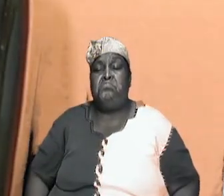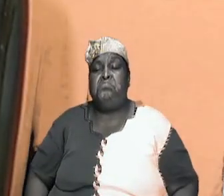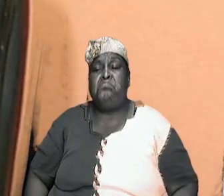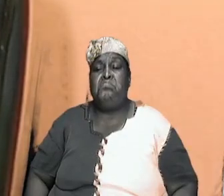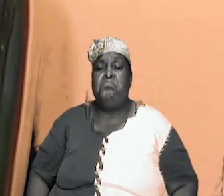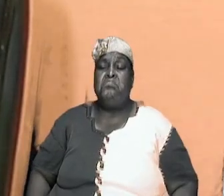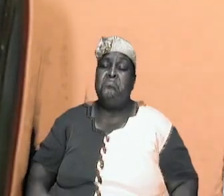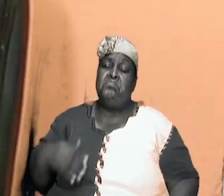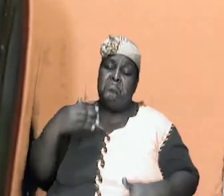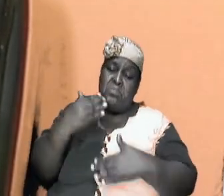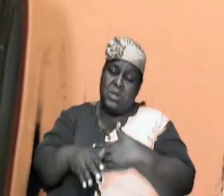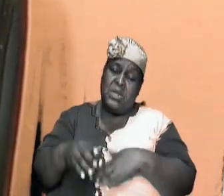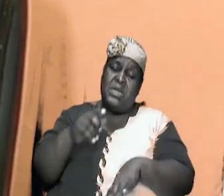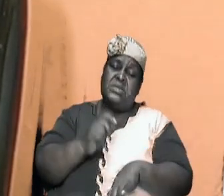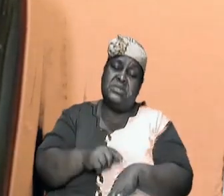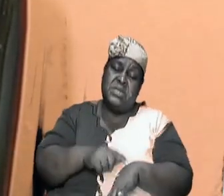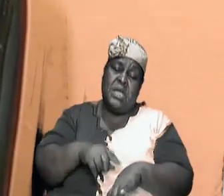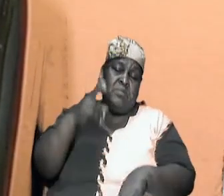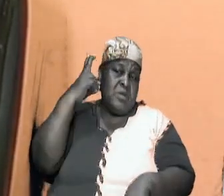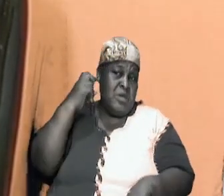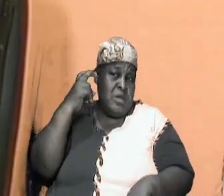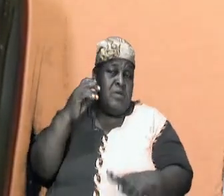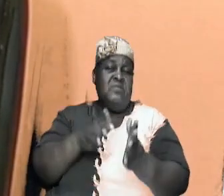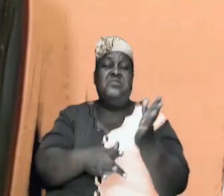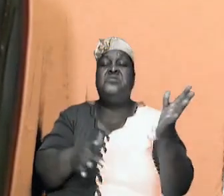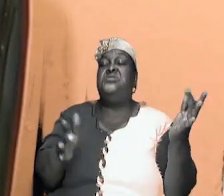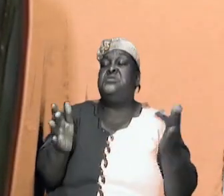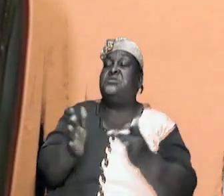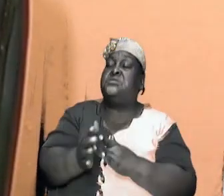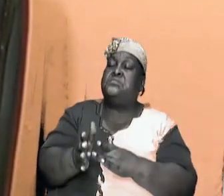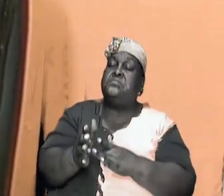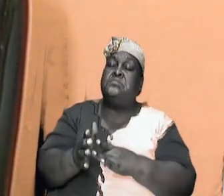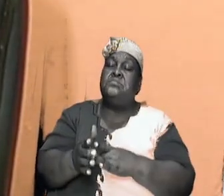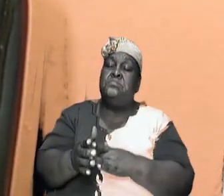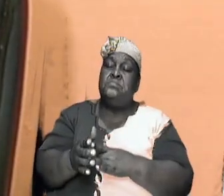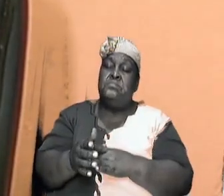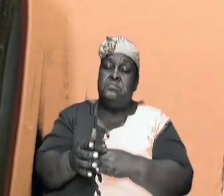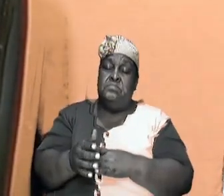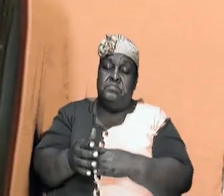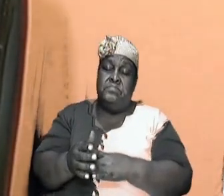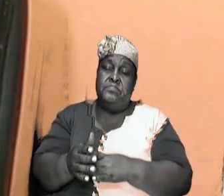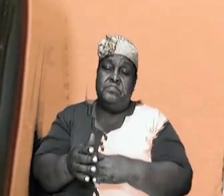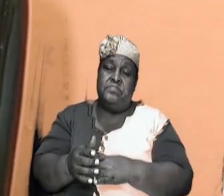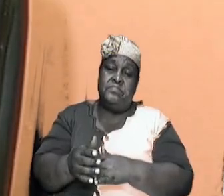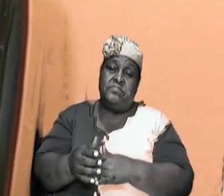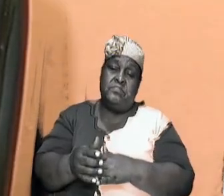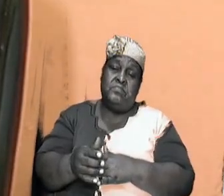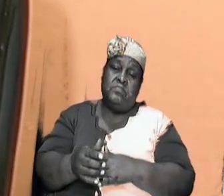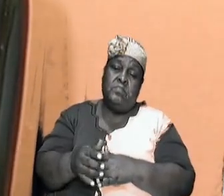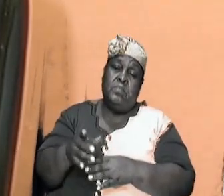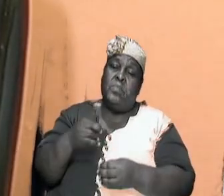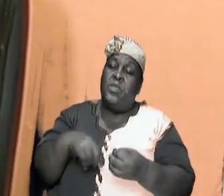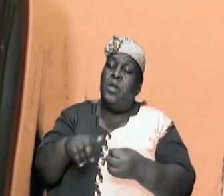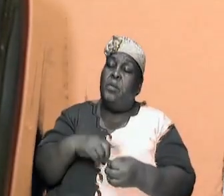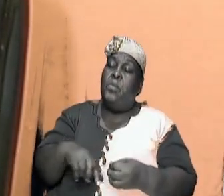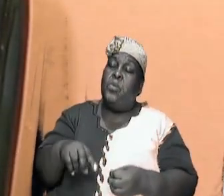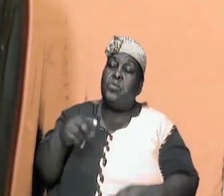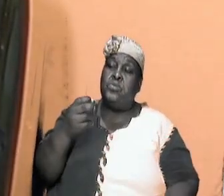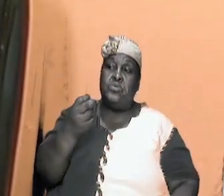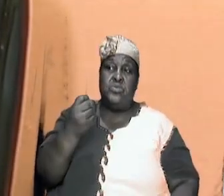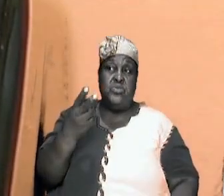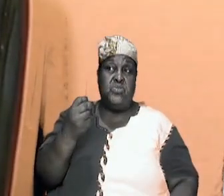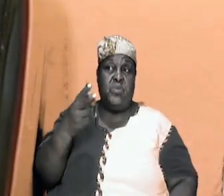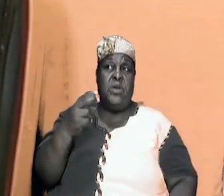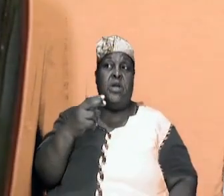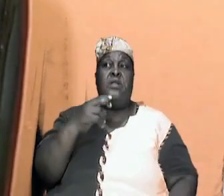then the next time we hear of him is when he was about 12, when